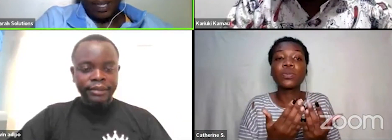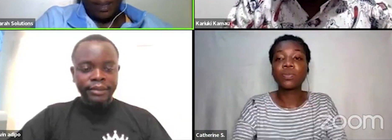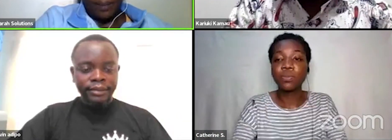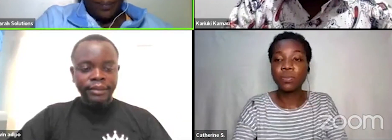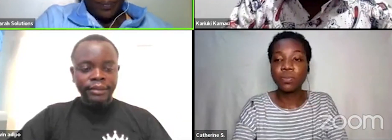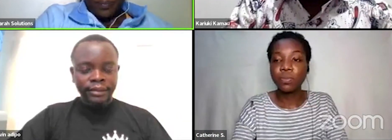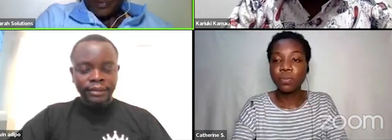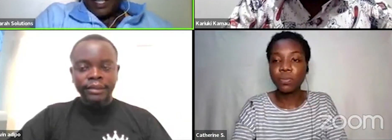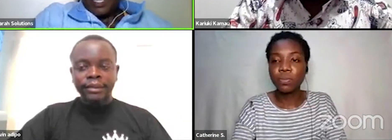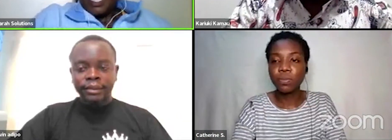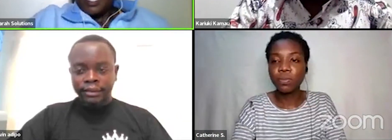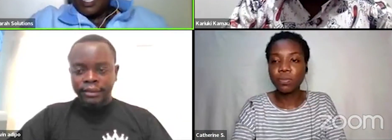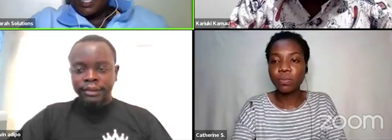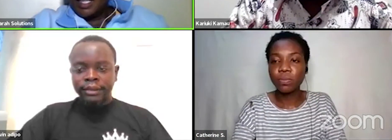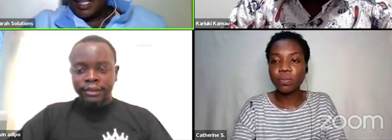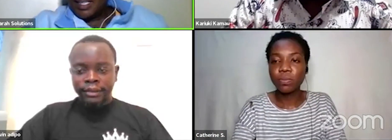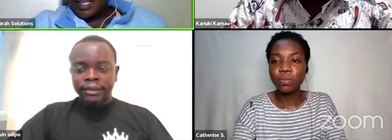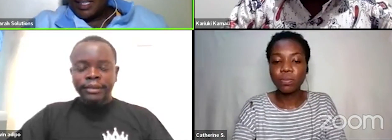number as well.